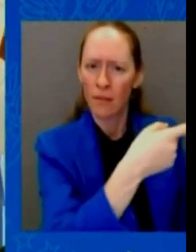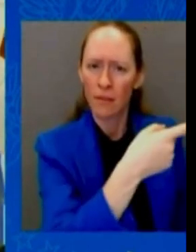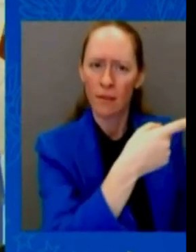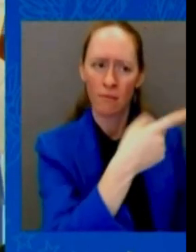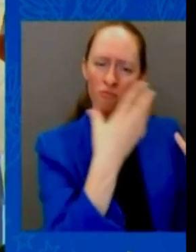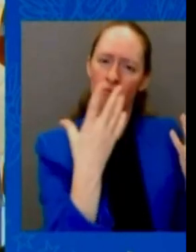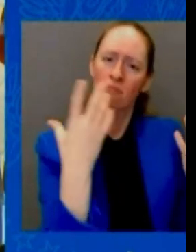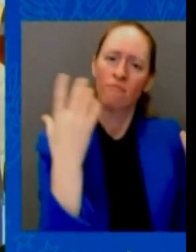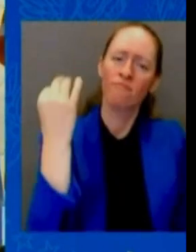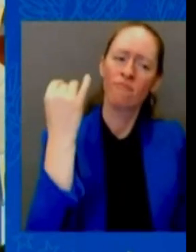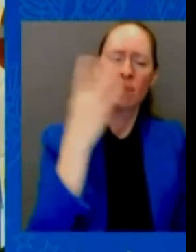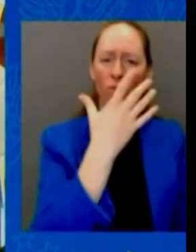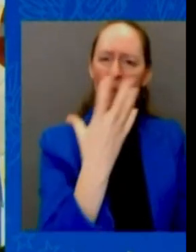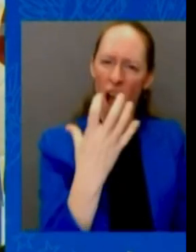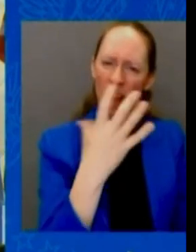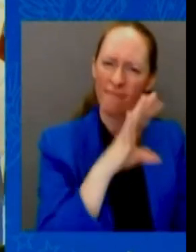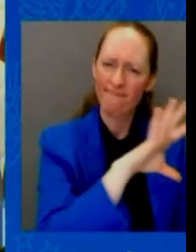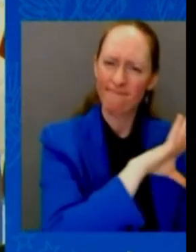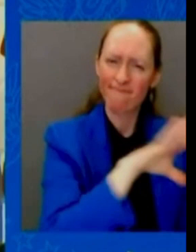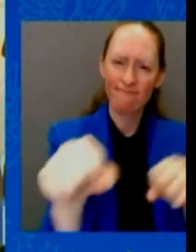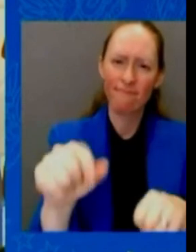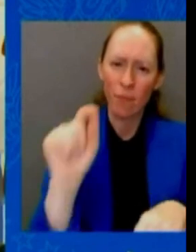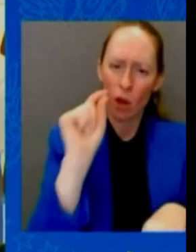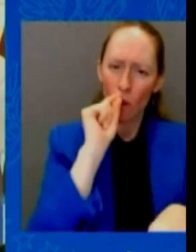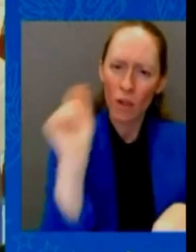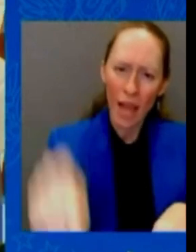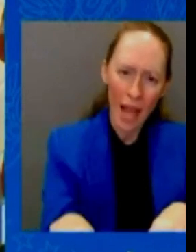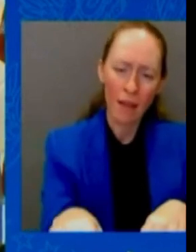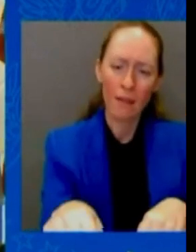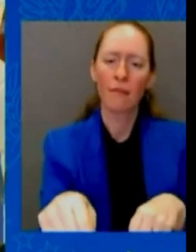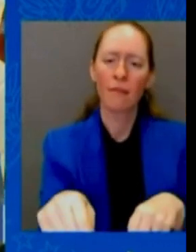more shattered peace on the continent of Europe.